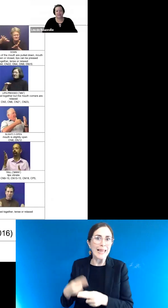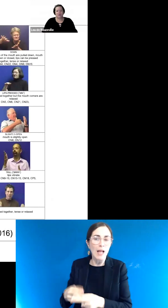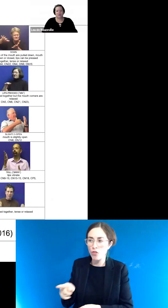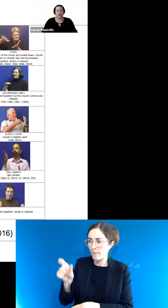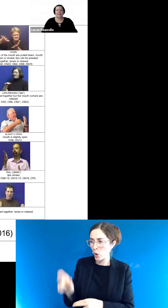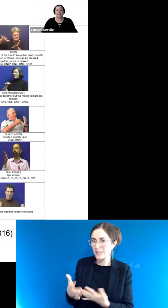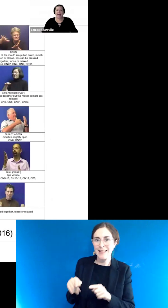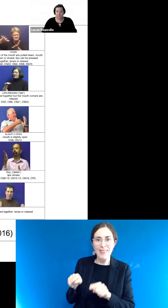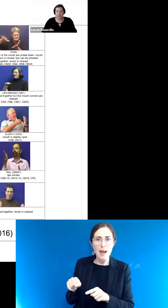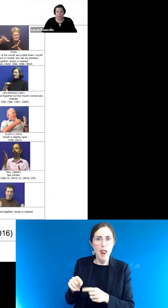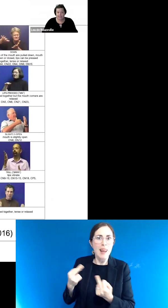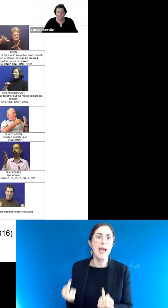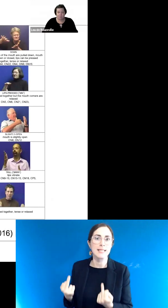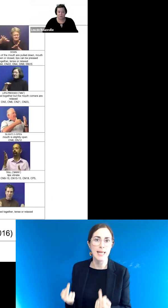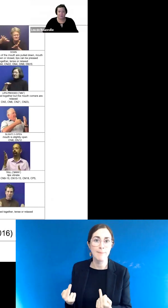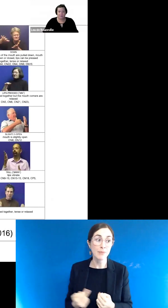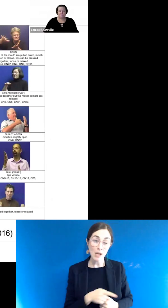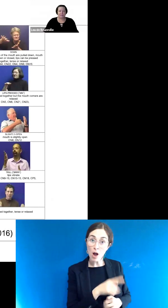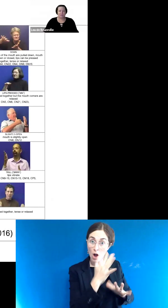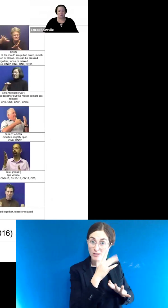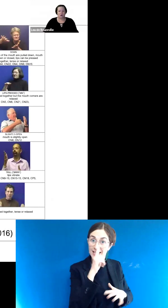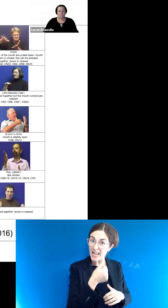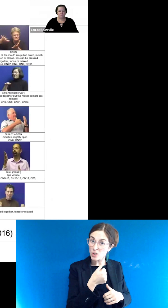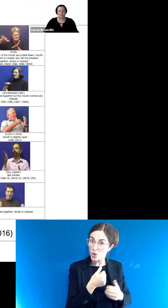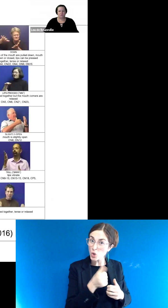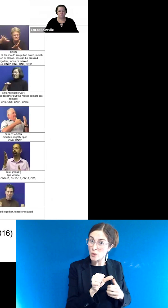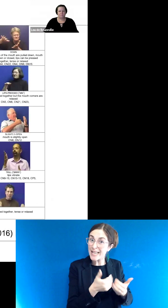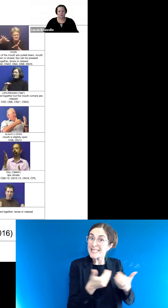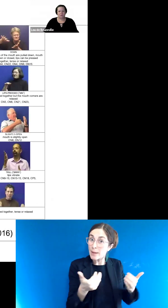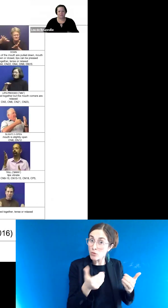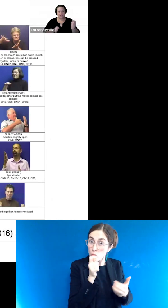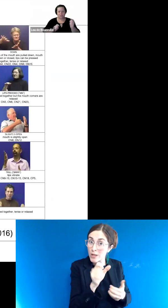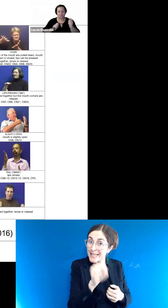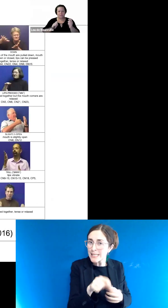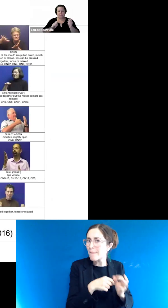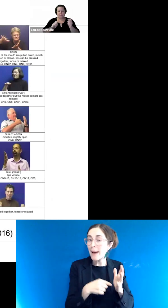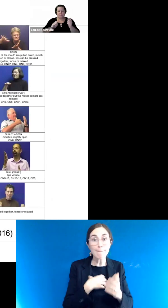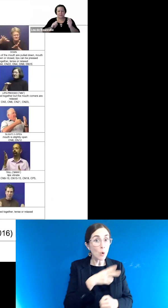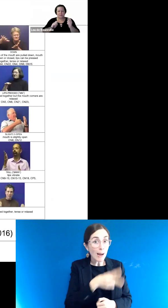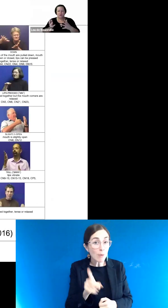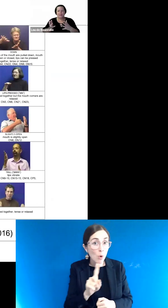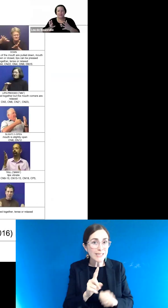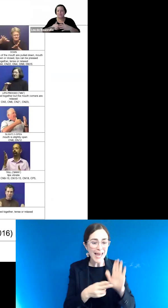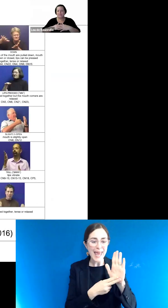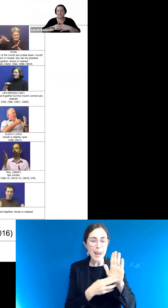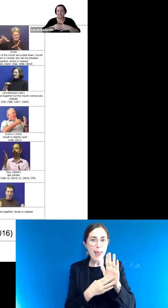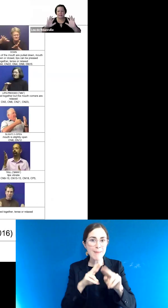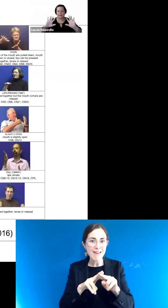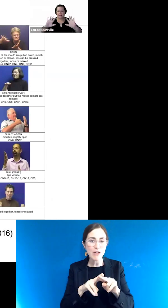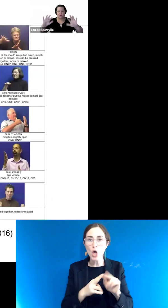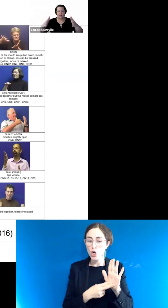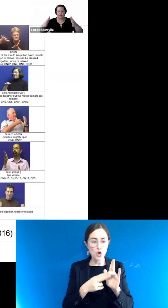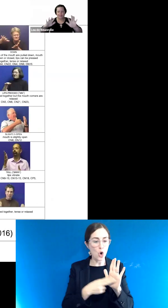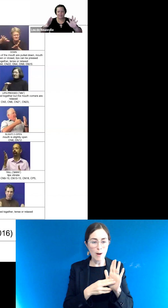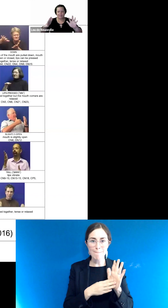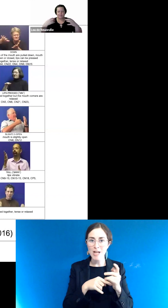lazily. Auslan can use a separate word, but it is much more common to use non-manual features. Non-manual means anything